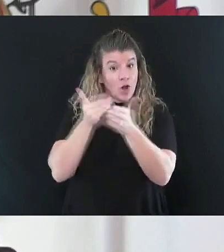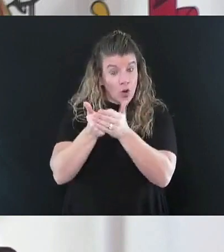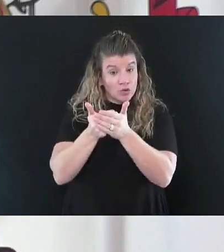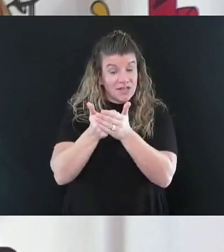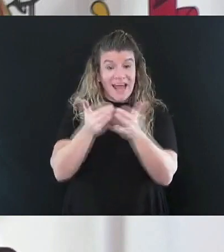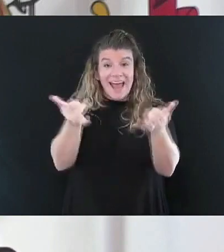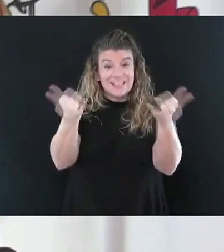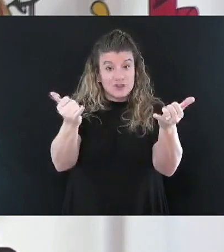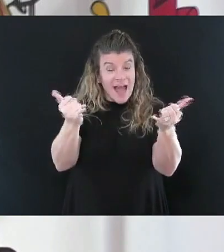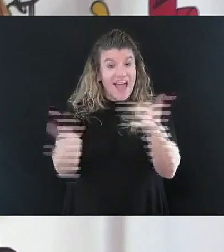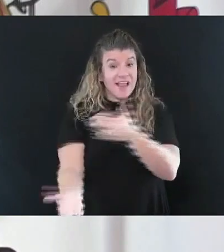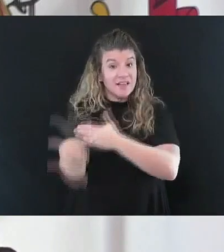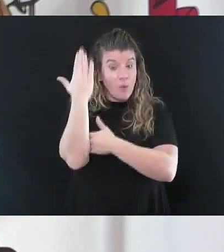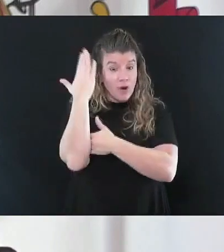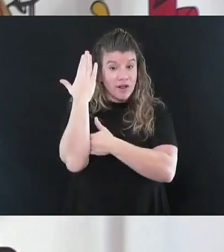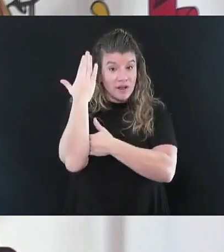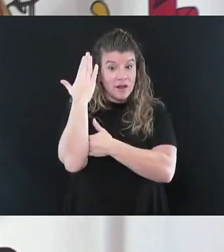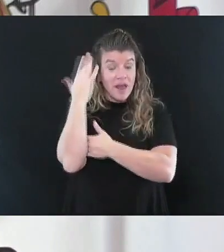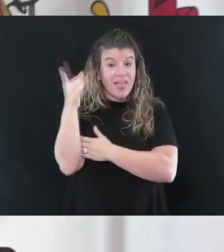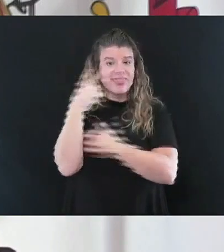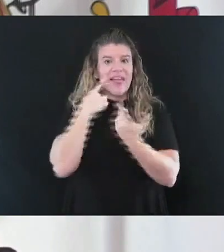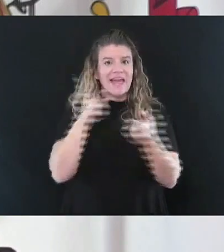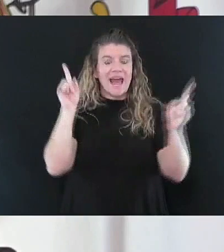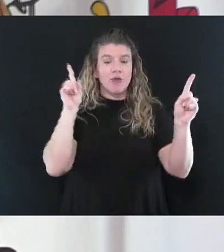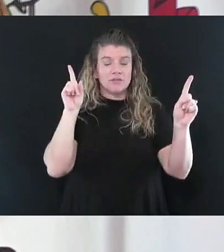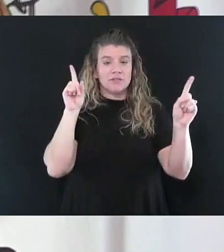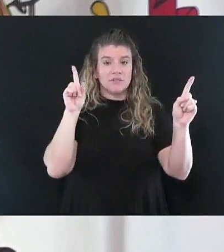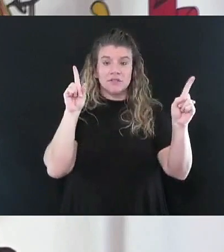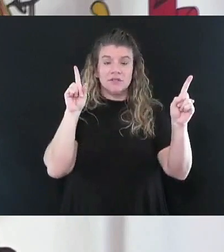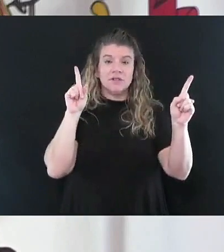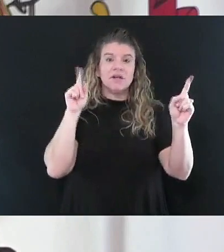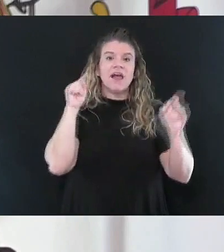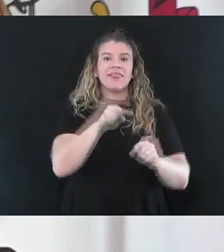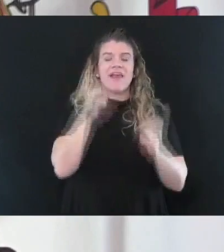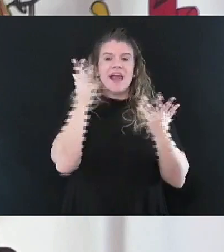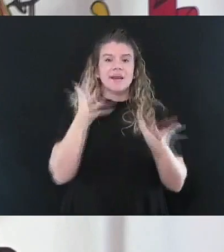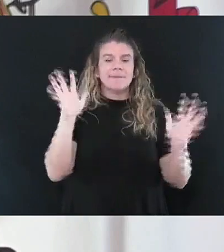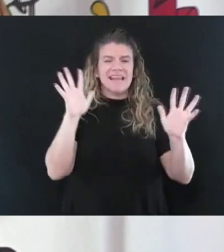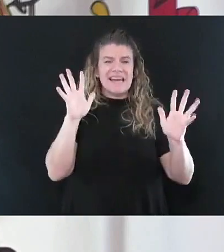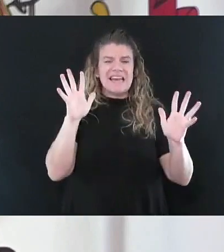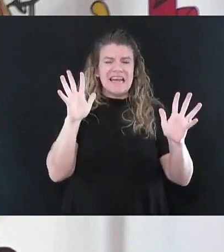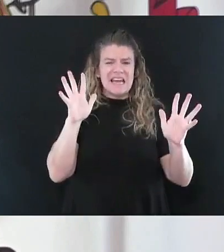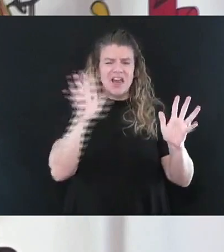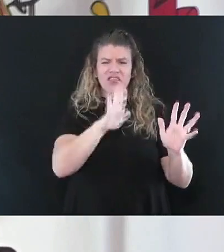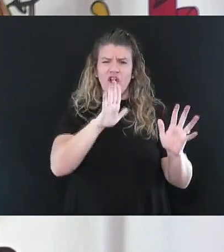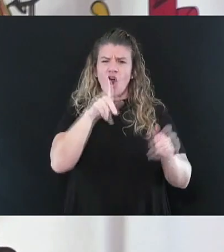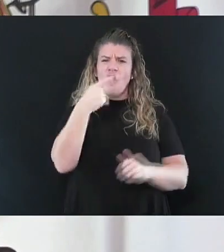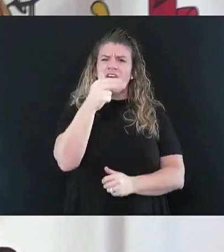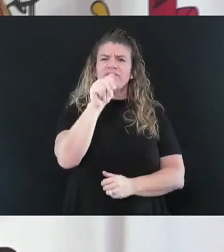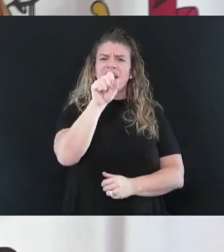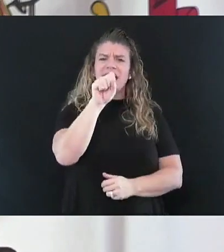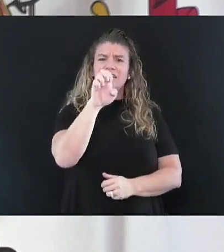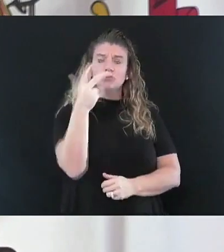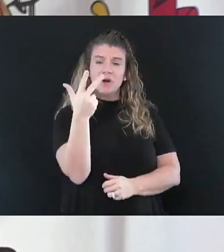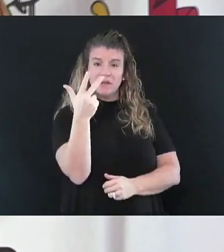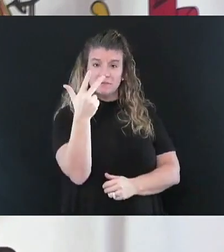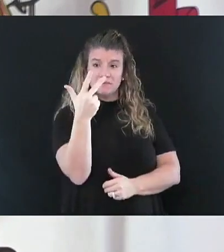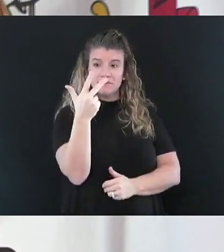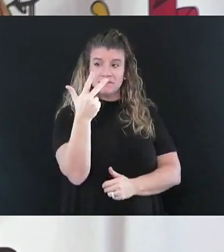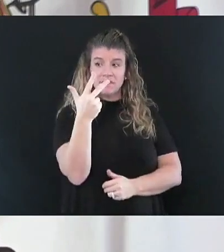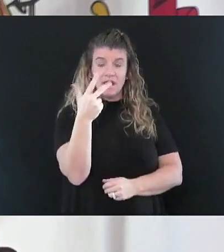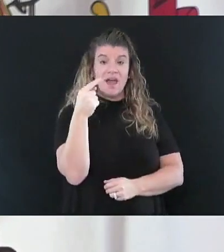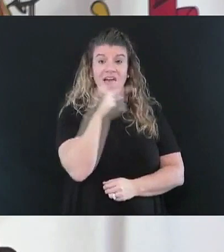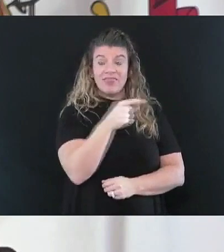this morning, they announced that they had completed, I think, their phase 3, and they had